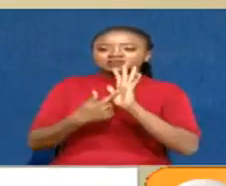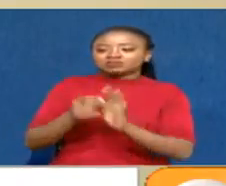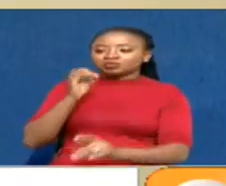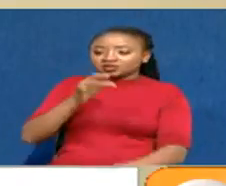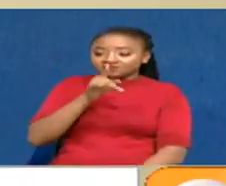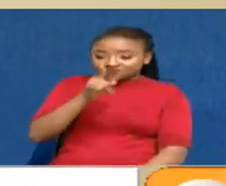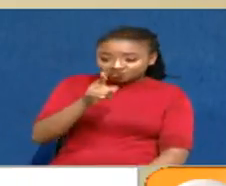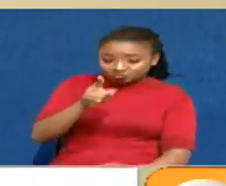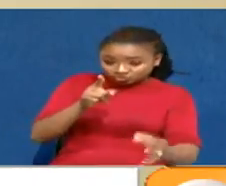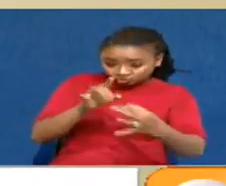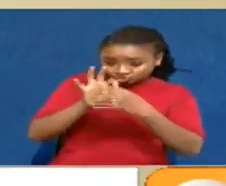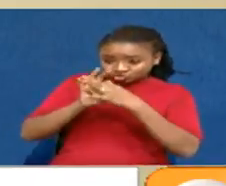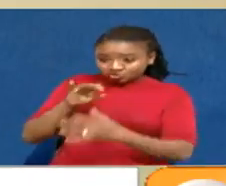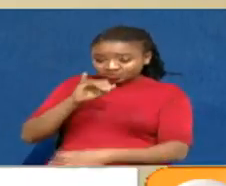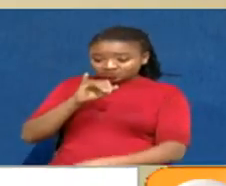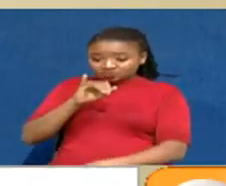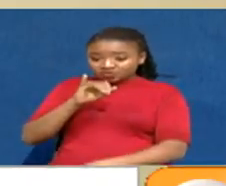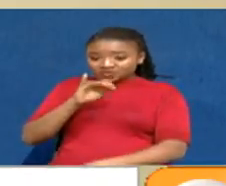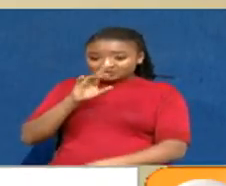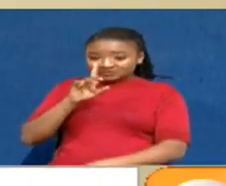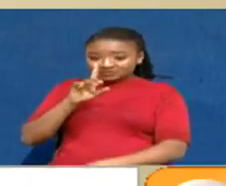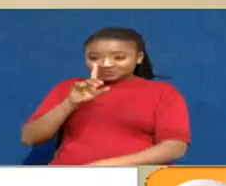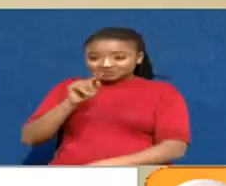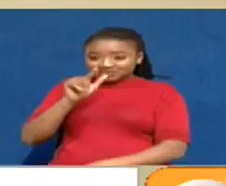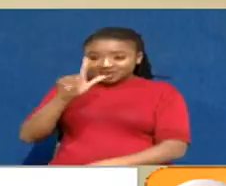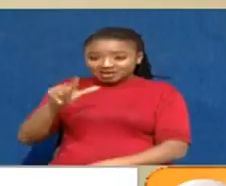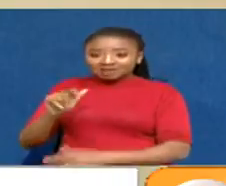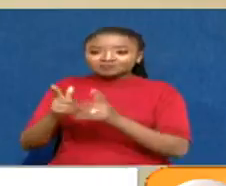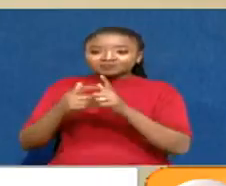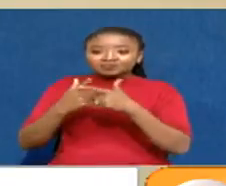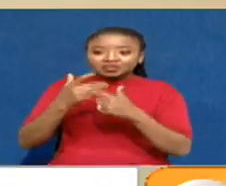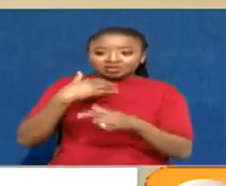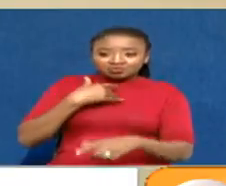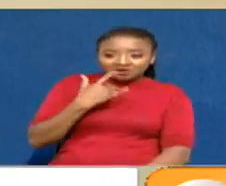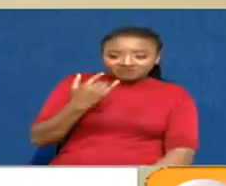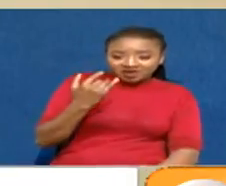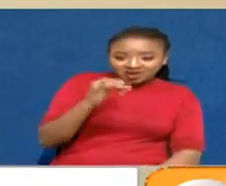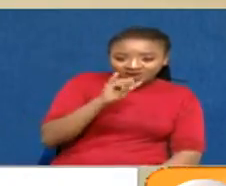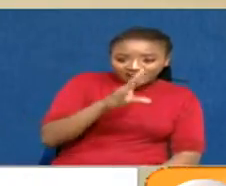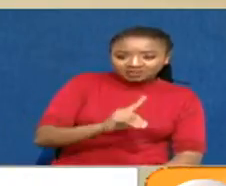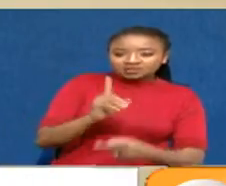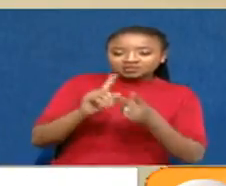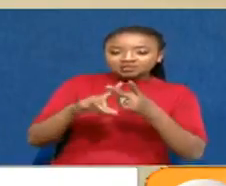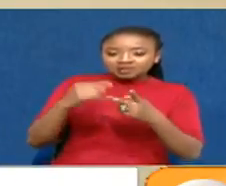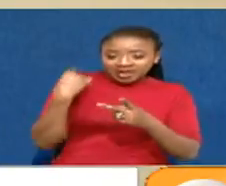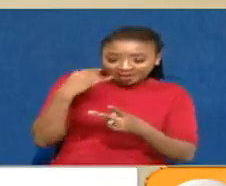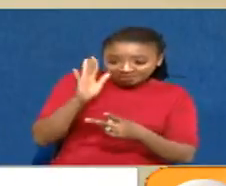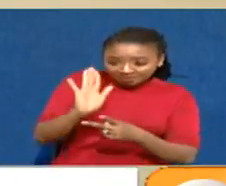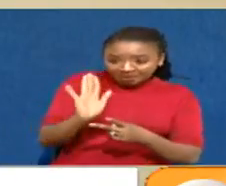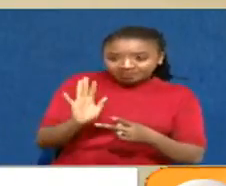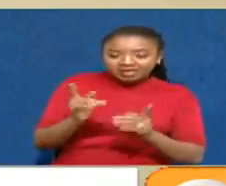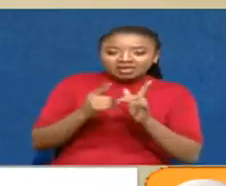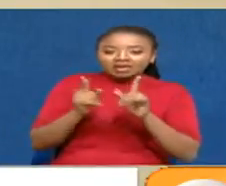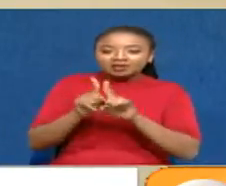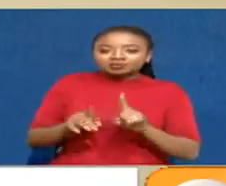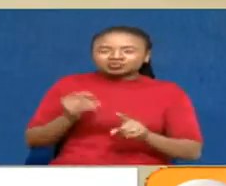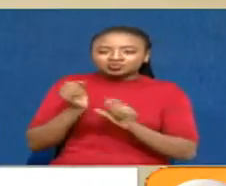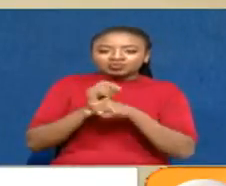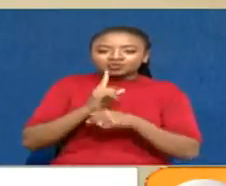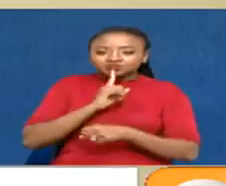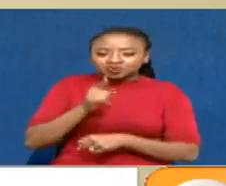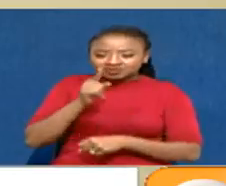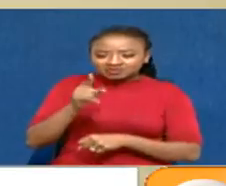to Tala with ID number XYZ, we verify that indeed the ID matches the name. And then likewise,